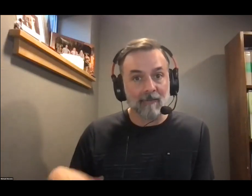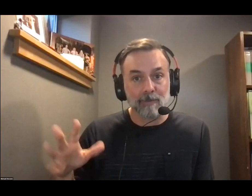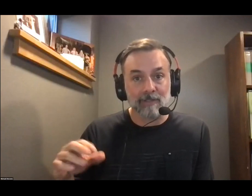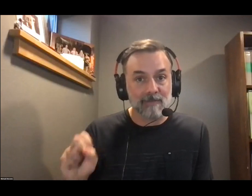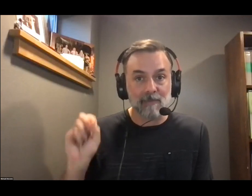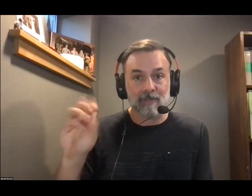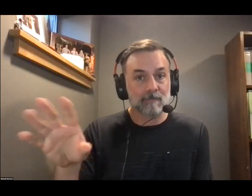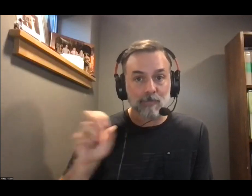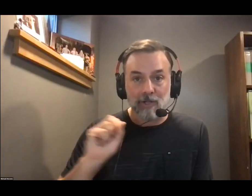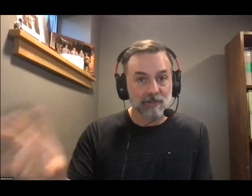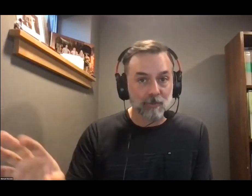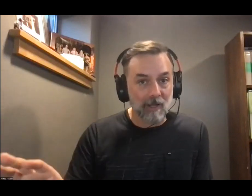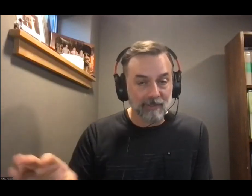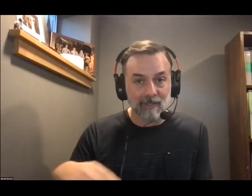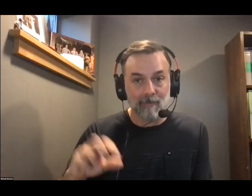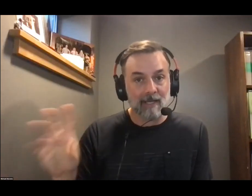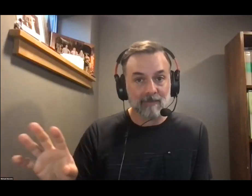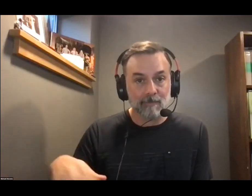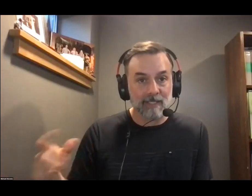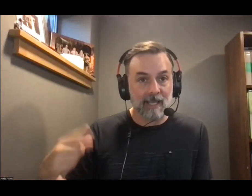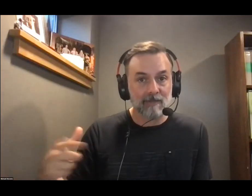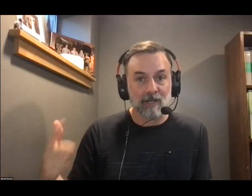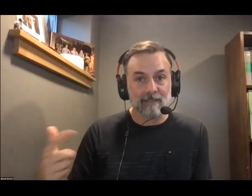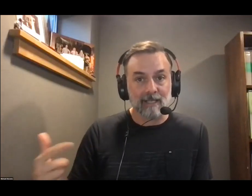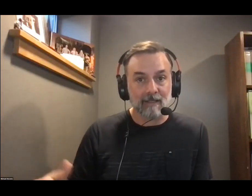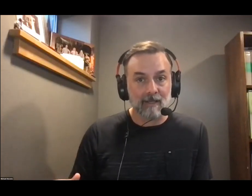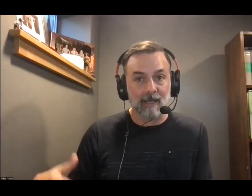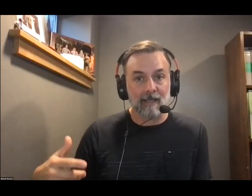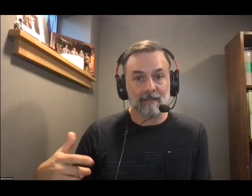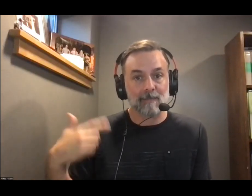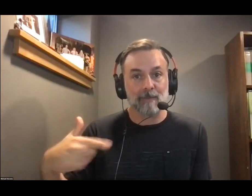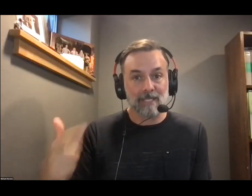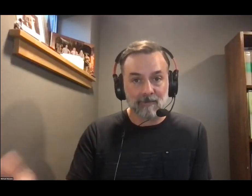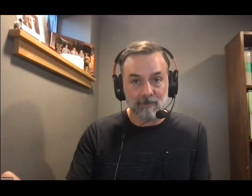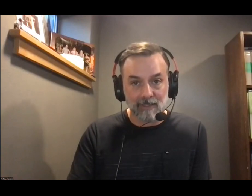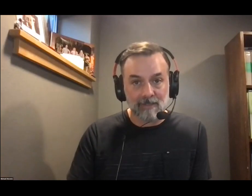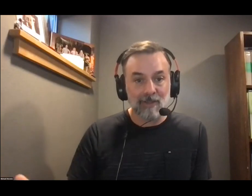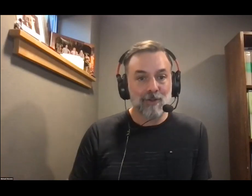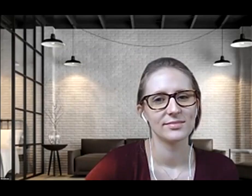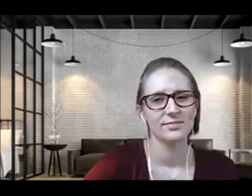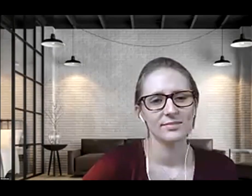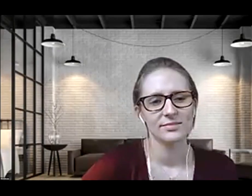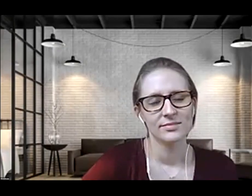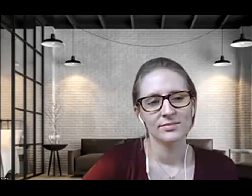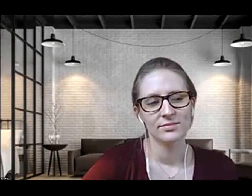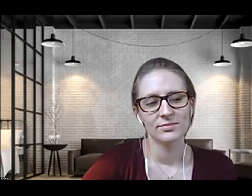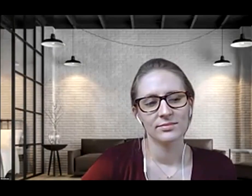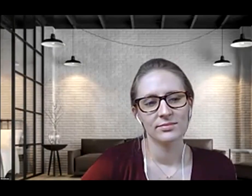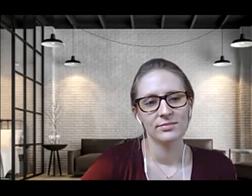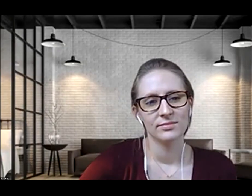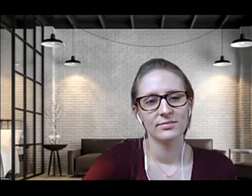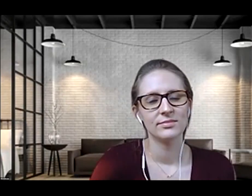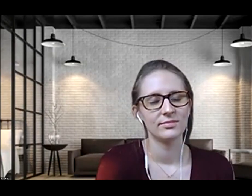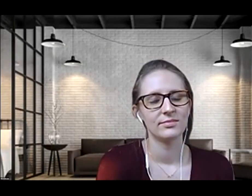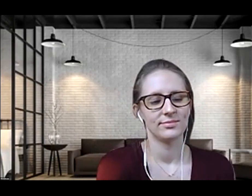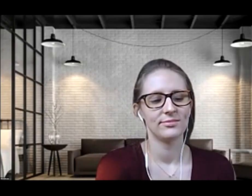that we have, we believe some of it production quality, they may not even be trying to get, uh, it's about immediate release rather than having human